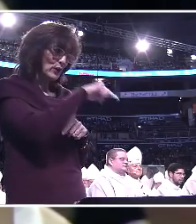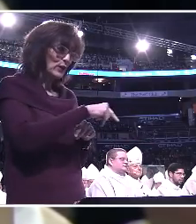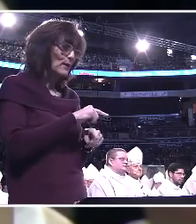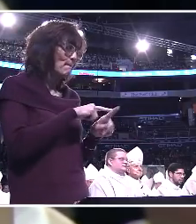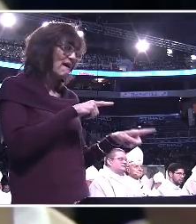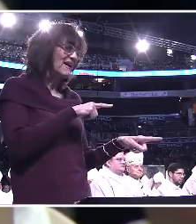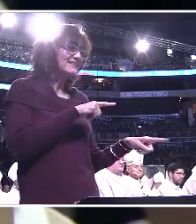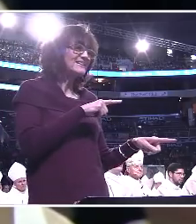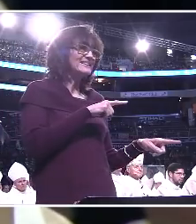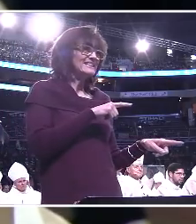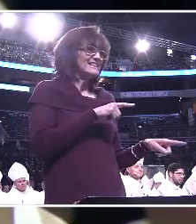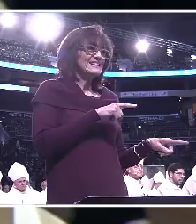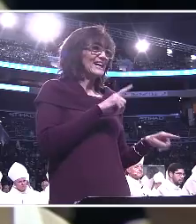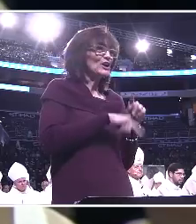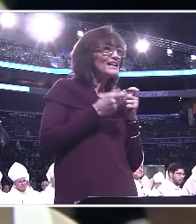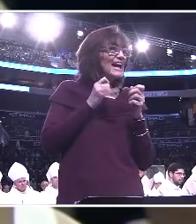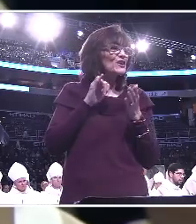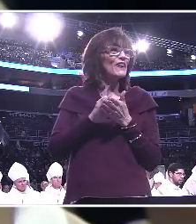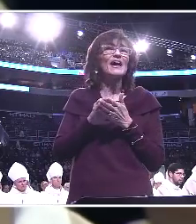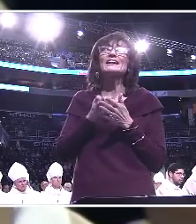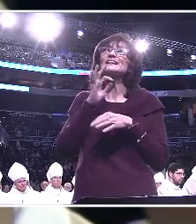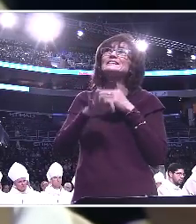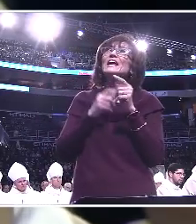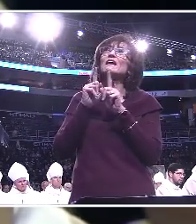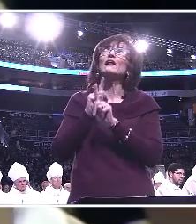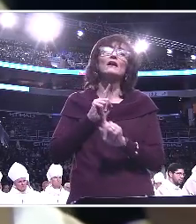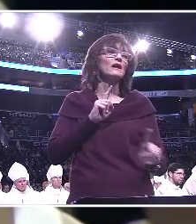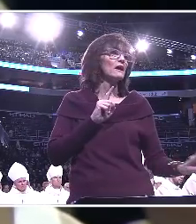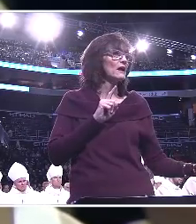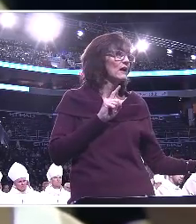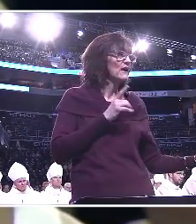he couldn't handle it. And he ended up walking away sad.